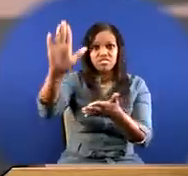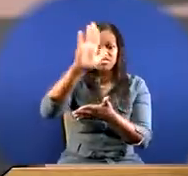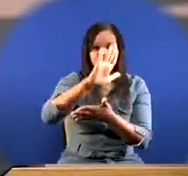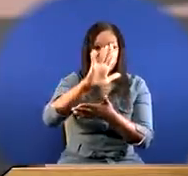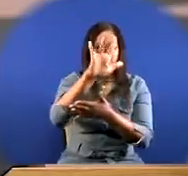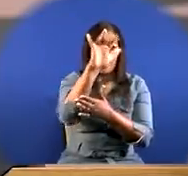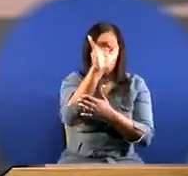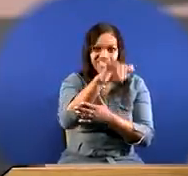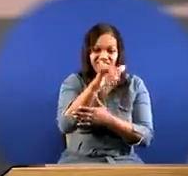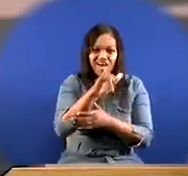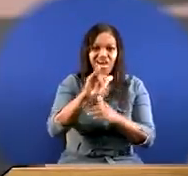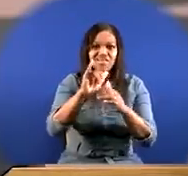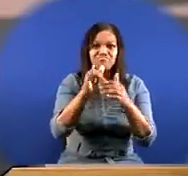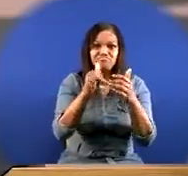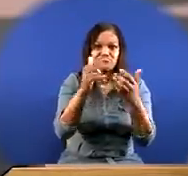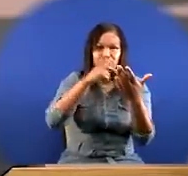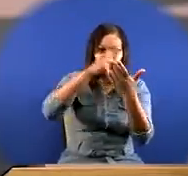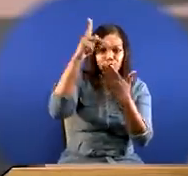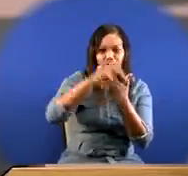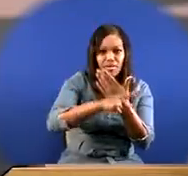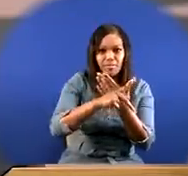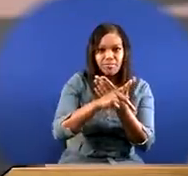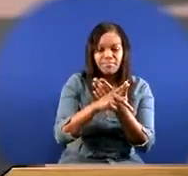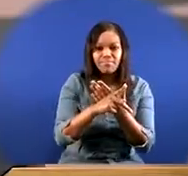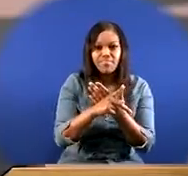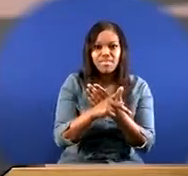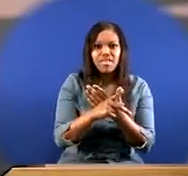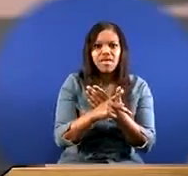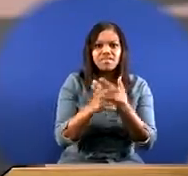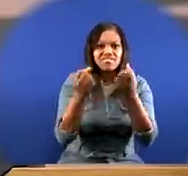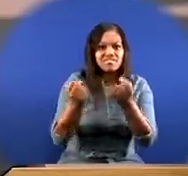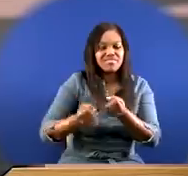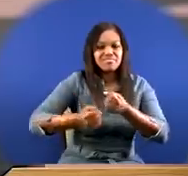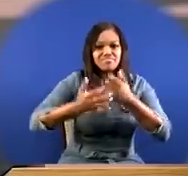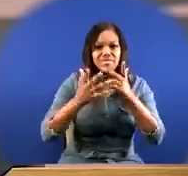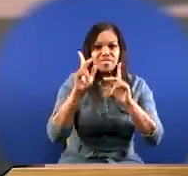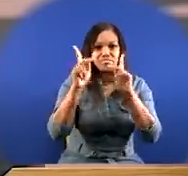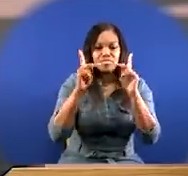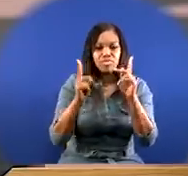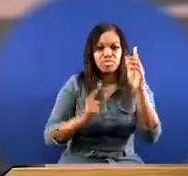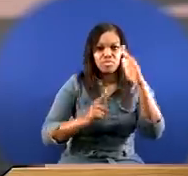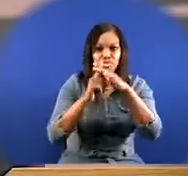At that induction service of the several of us who were